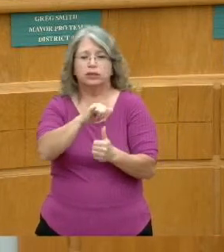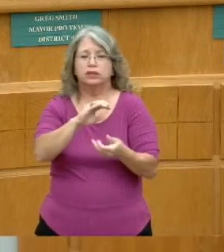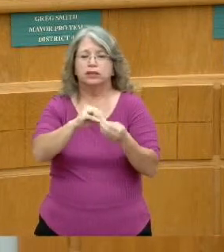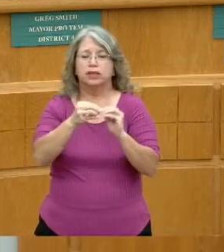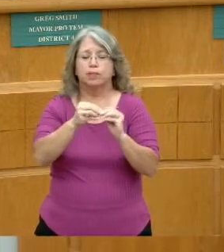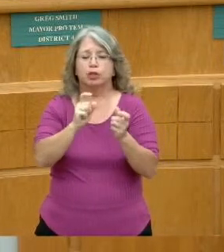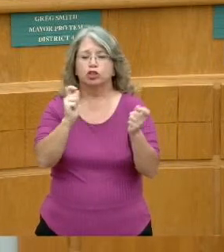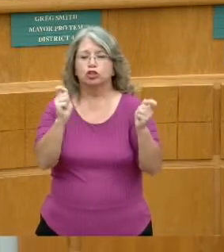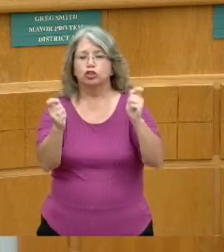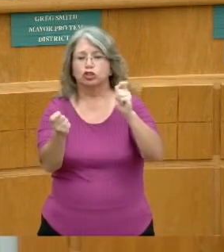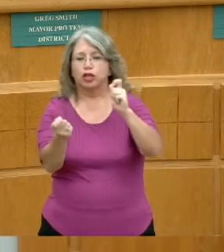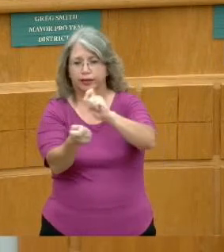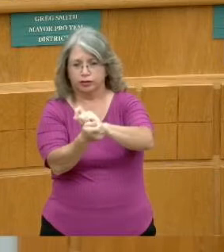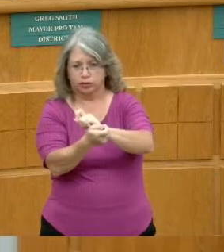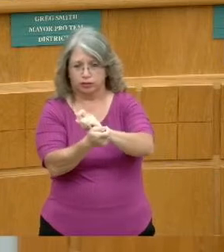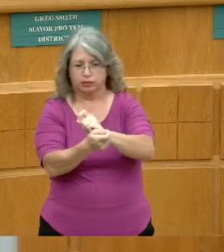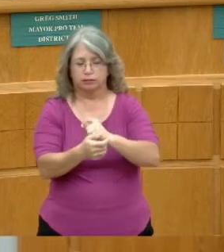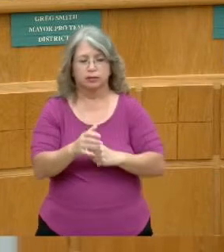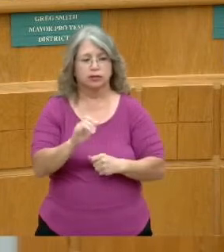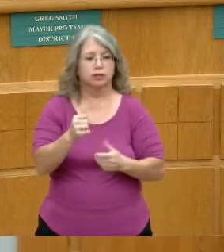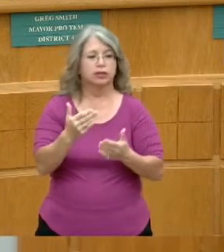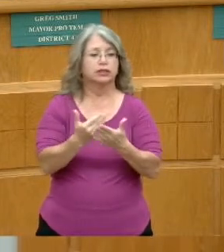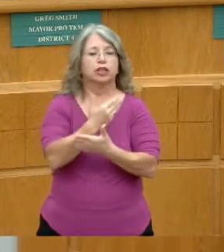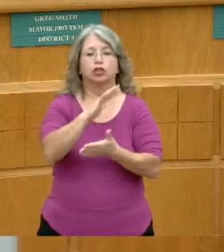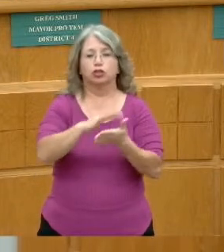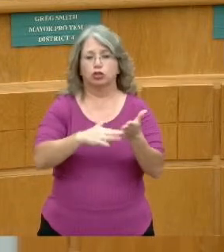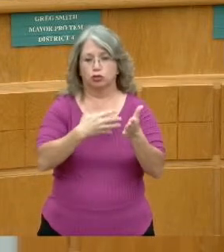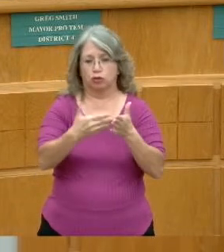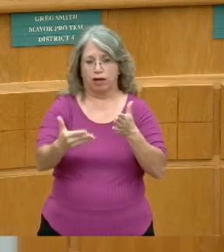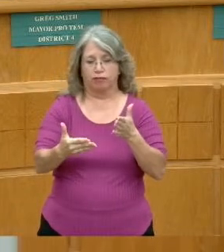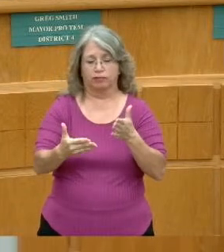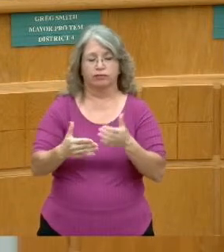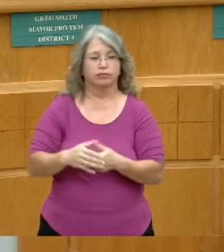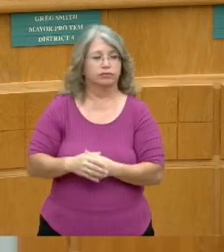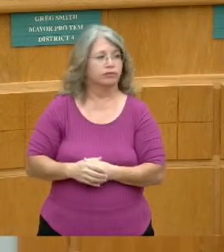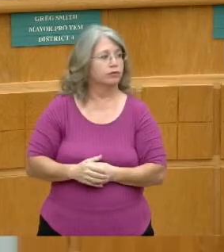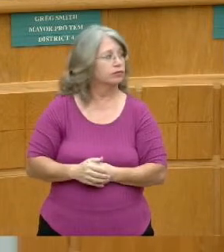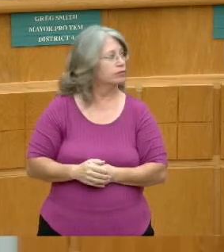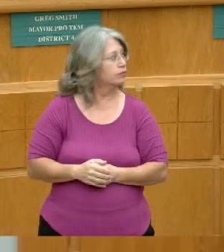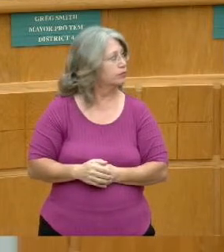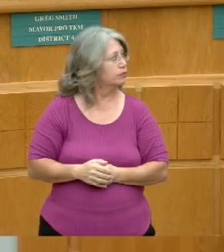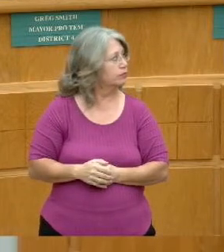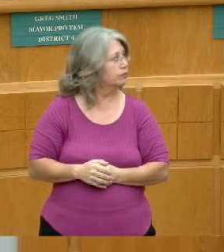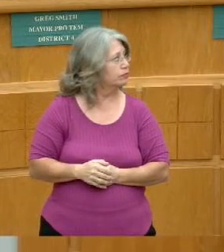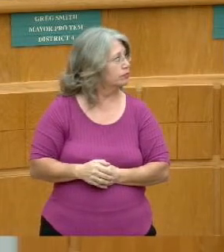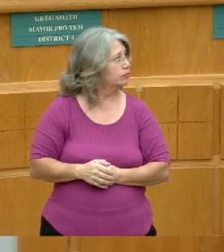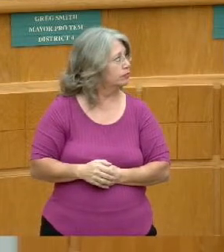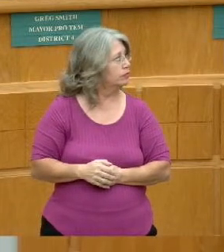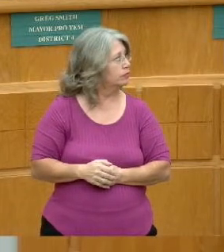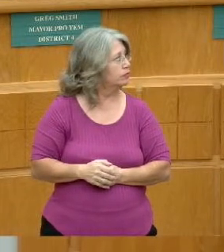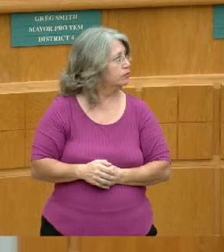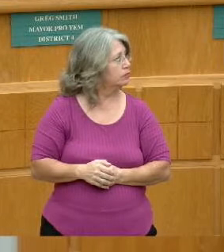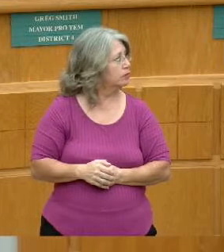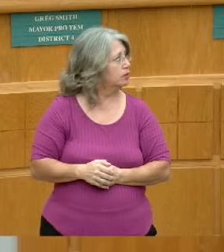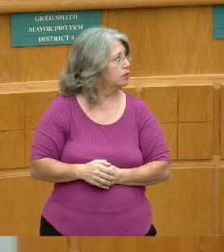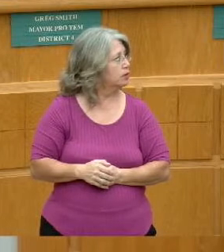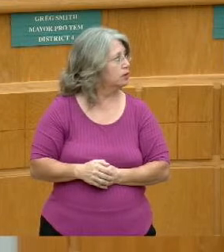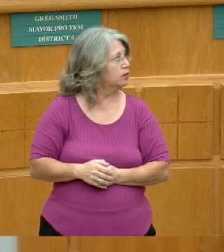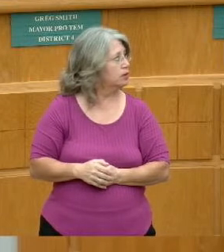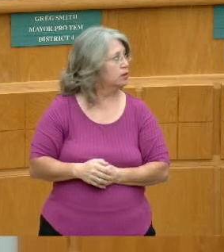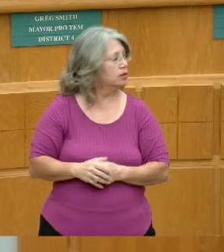that shows how these numbers, the last 2 numbers that we showed, are changing over time, the 2.7 and